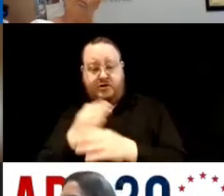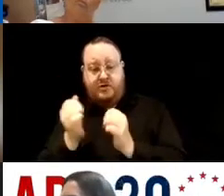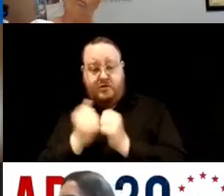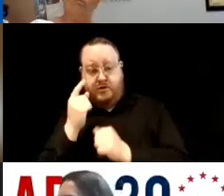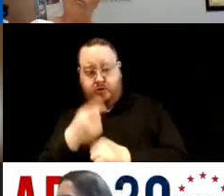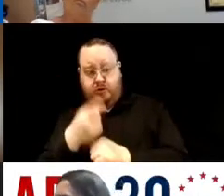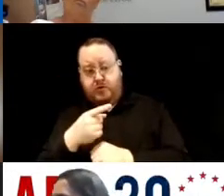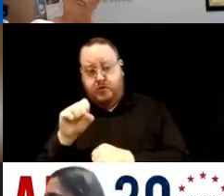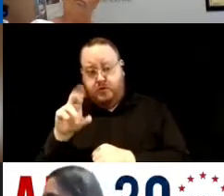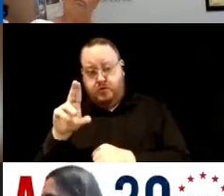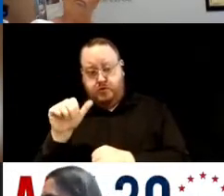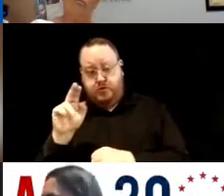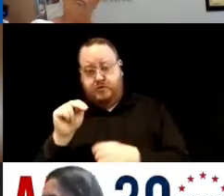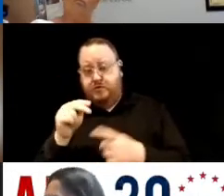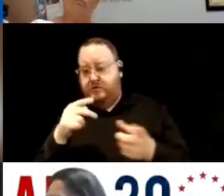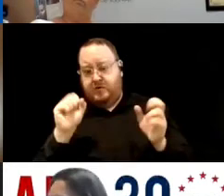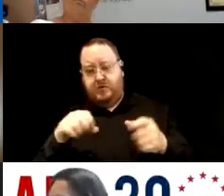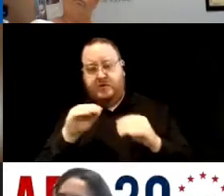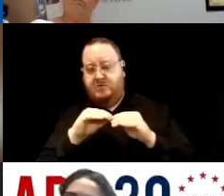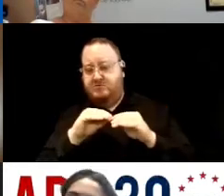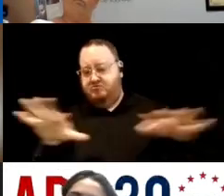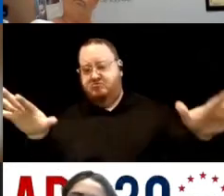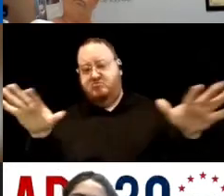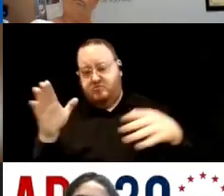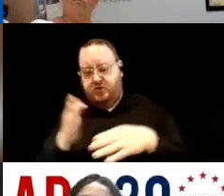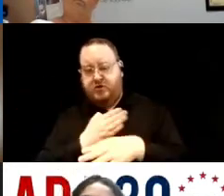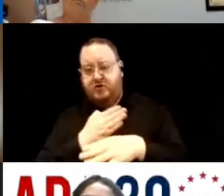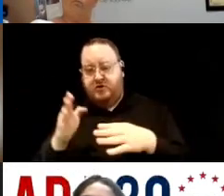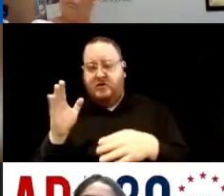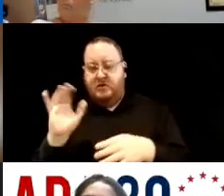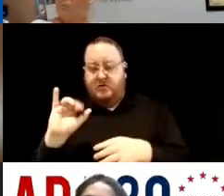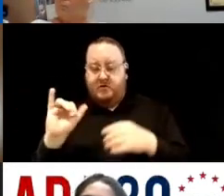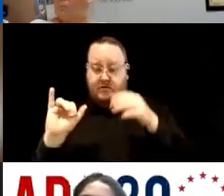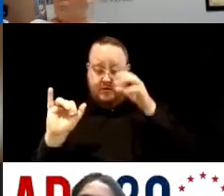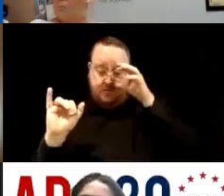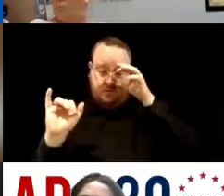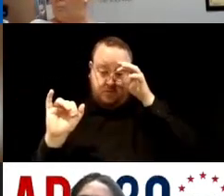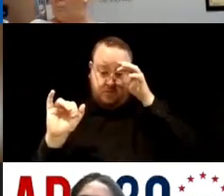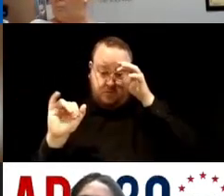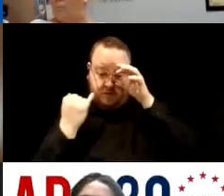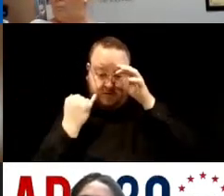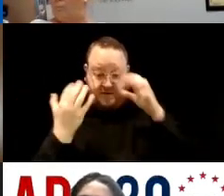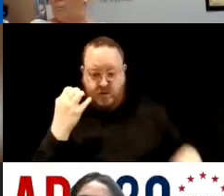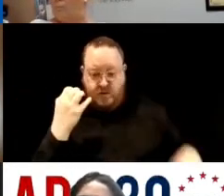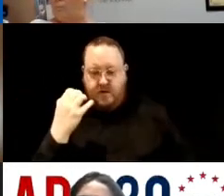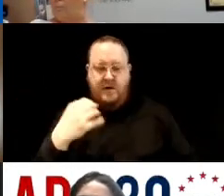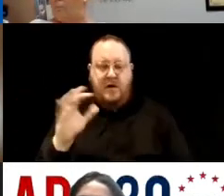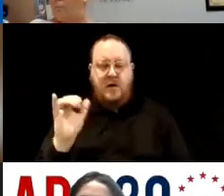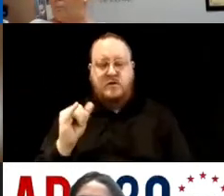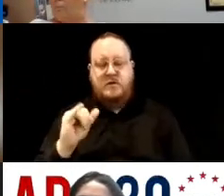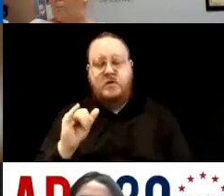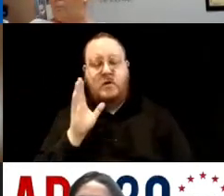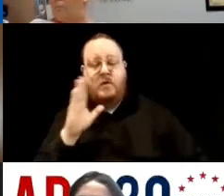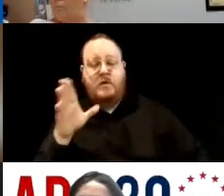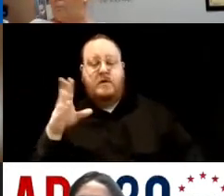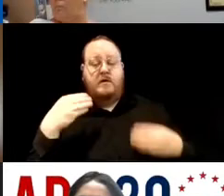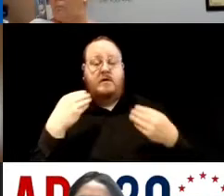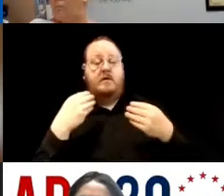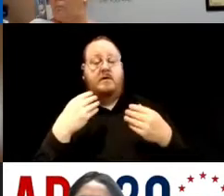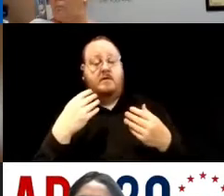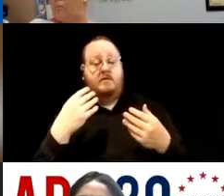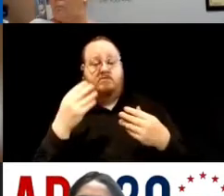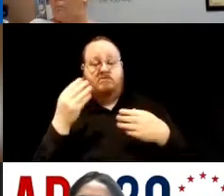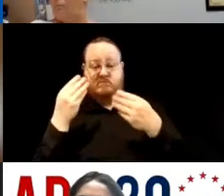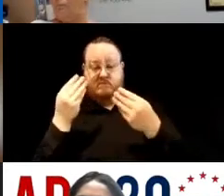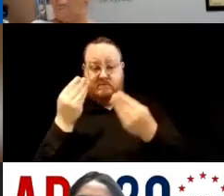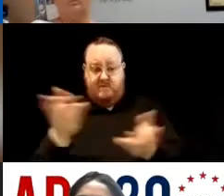And then you can share them with all the participants. But I'm also going to give you my email. So, you know, anyone, please feel free to